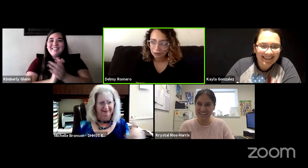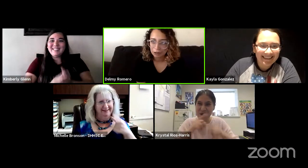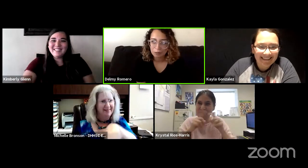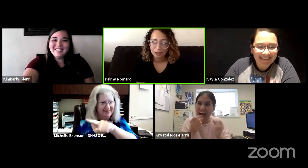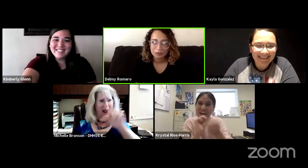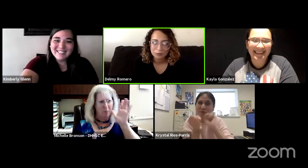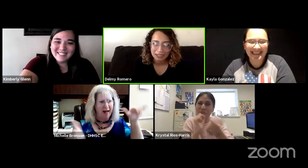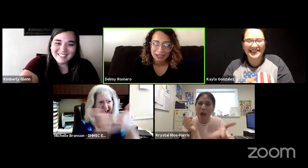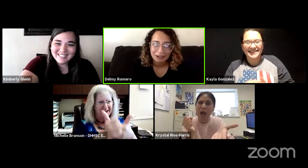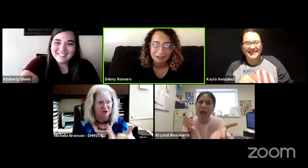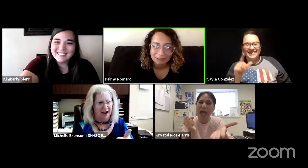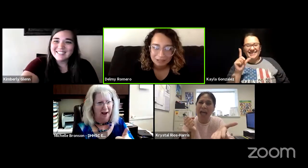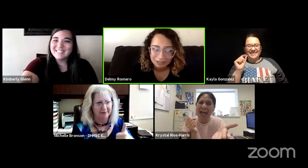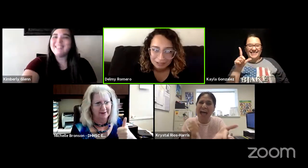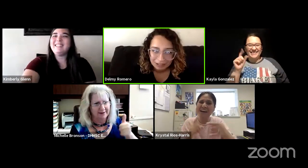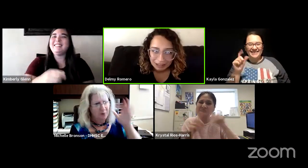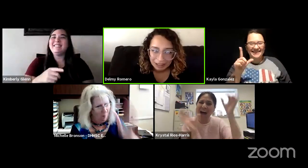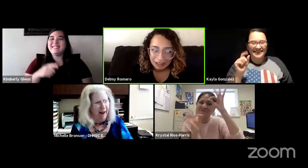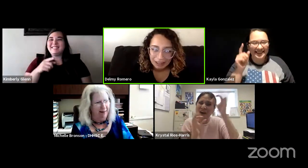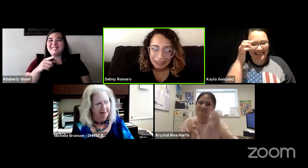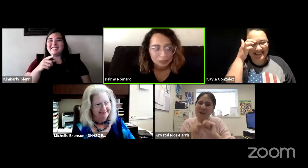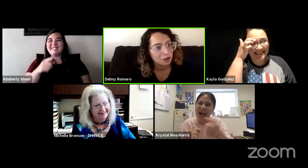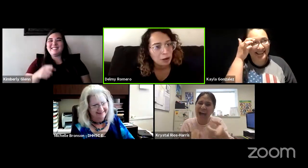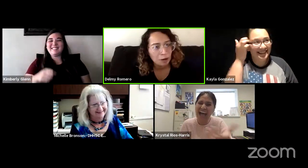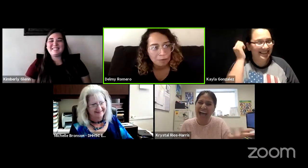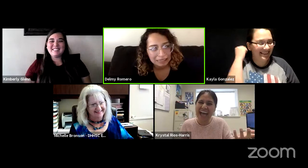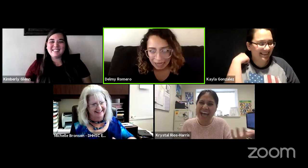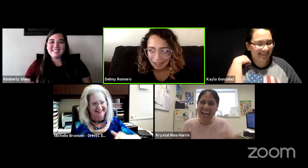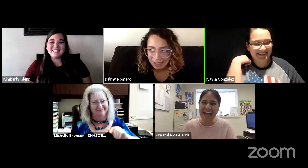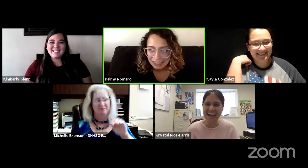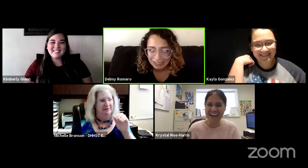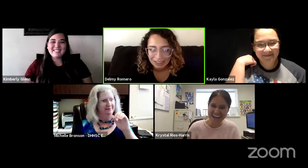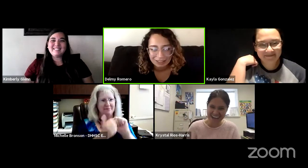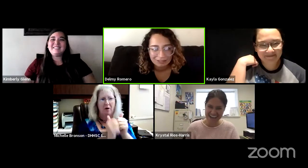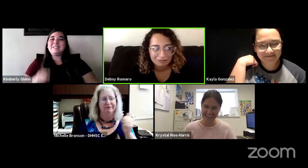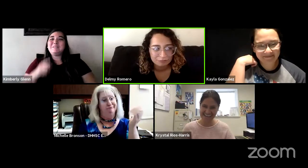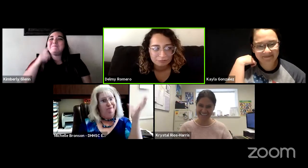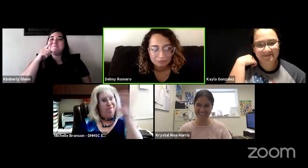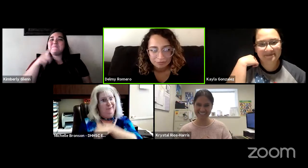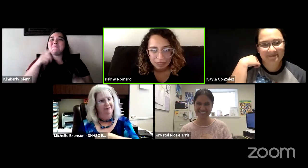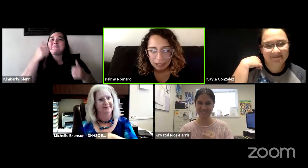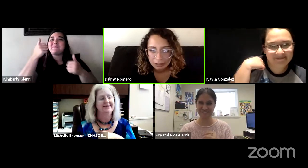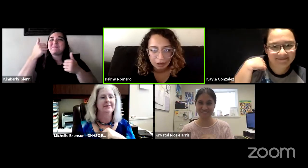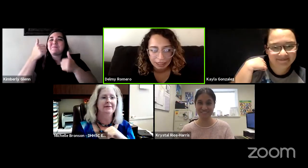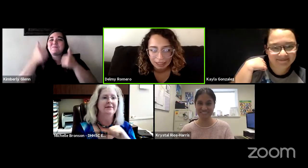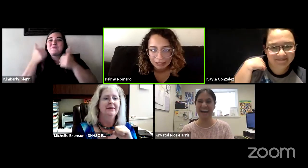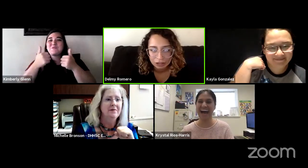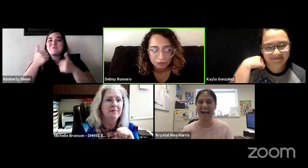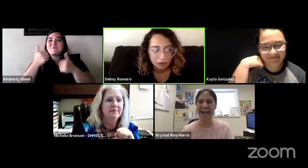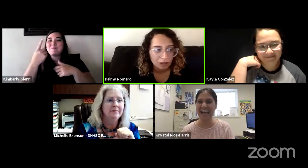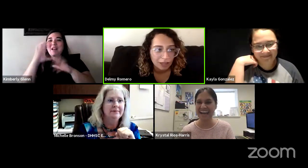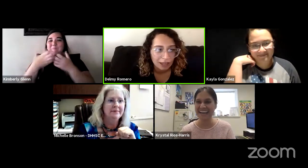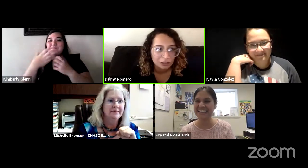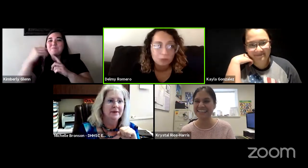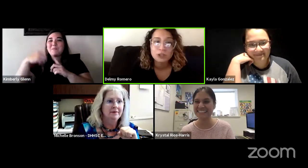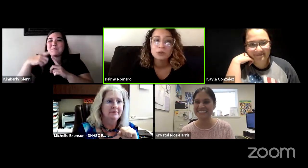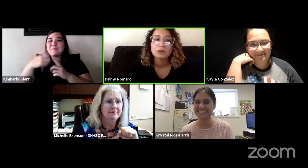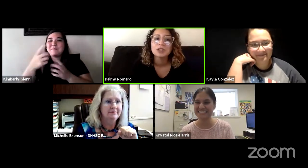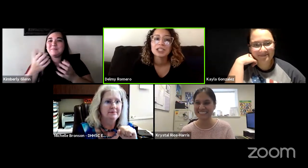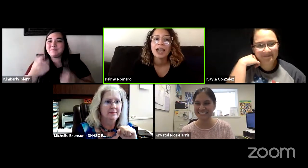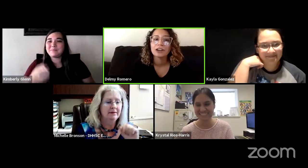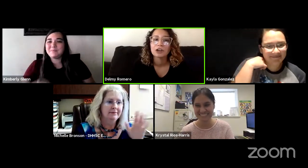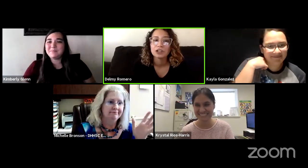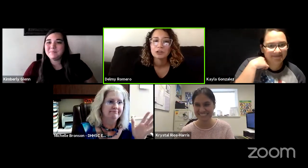that category you wanted is running out. And she's like, no, I want a challenge. So I guess just follow that. So